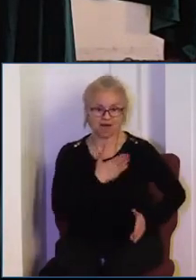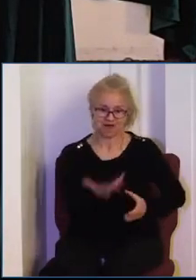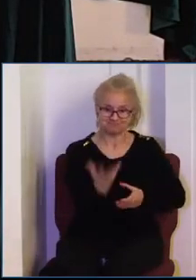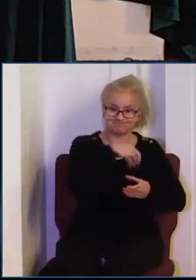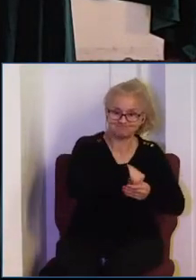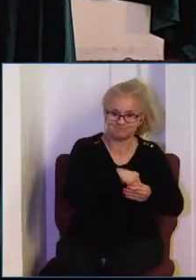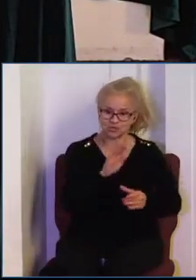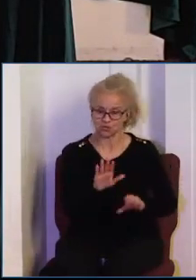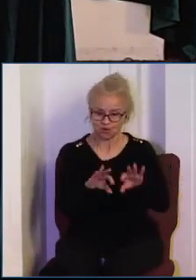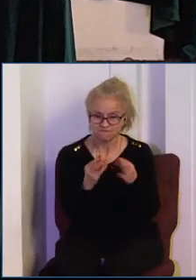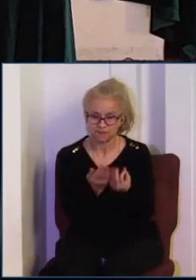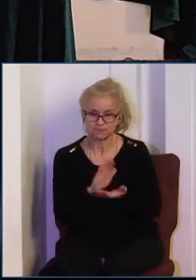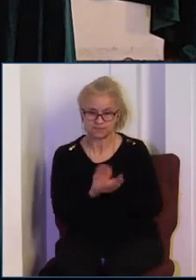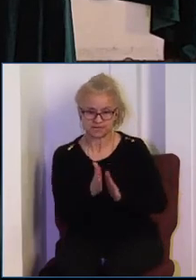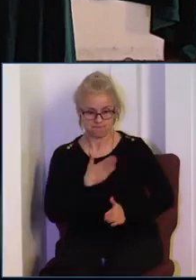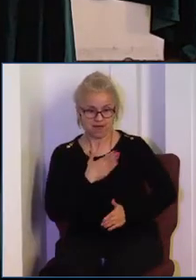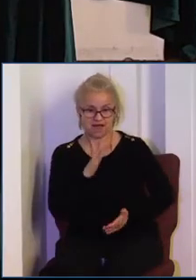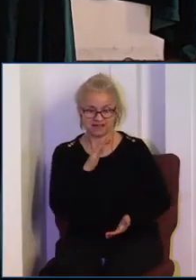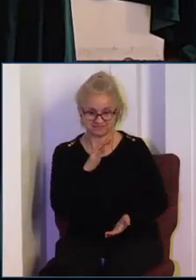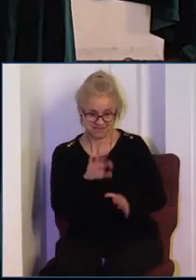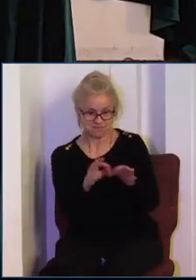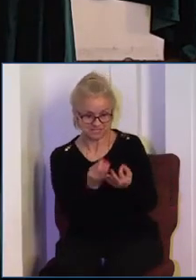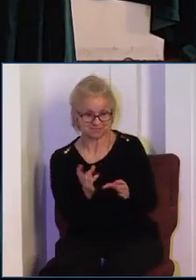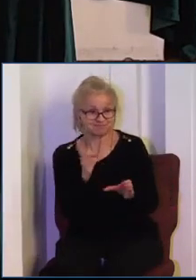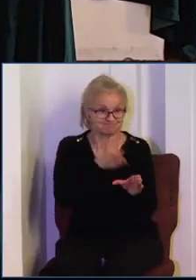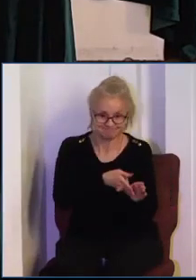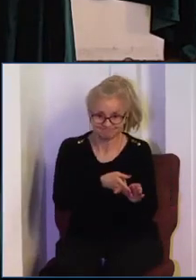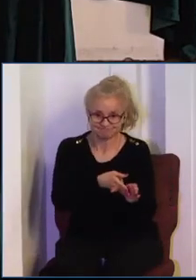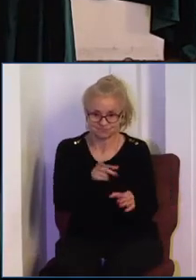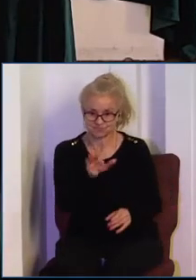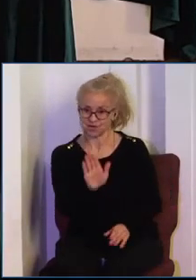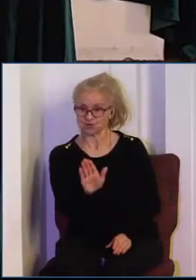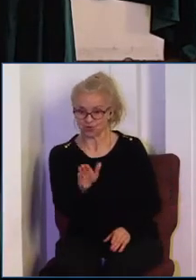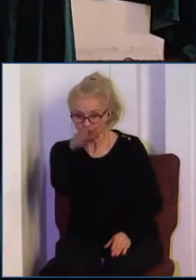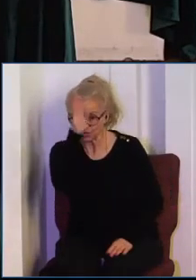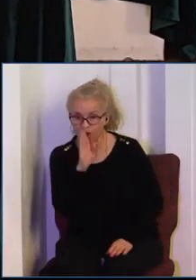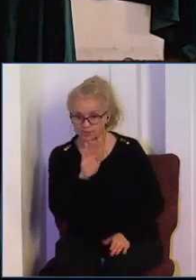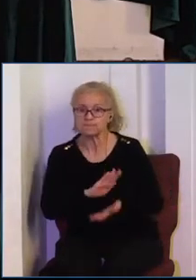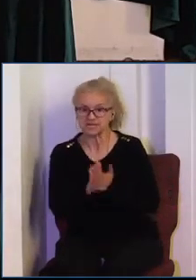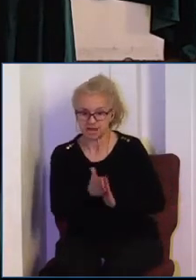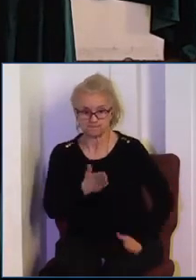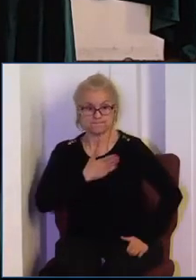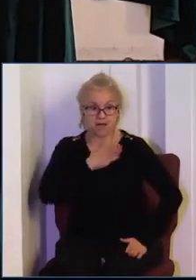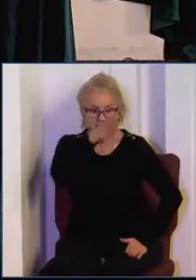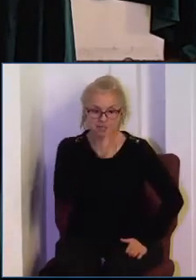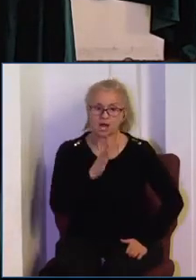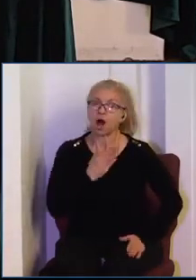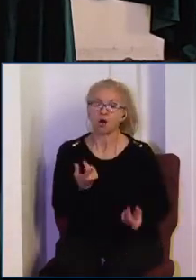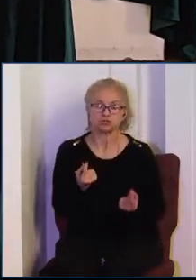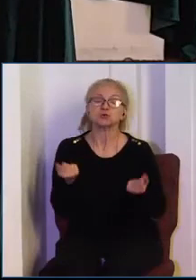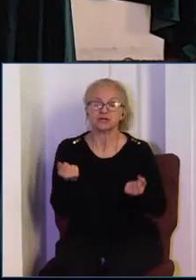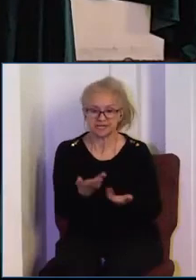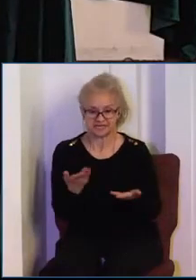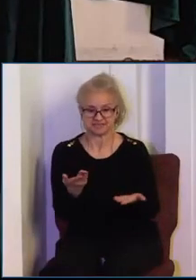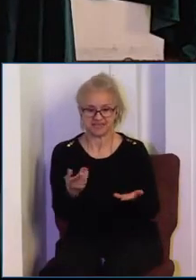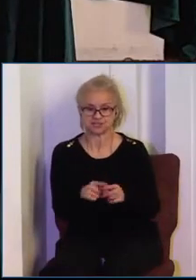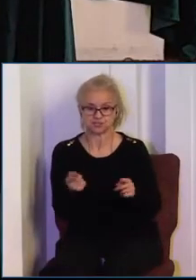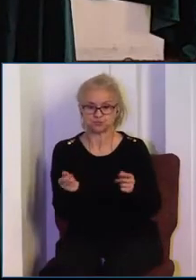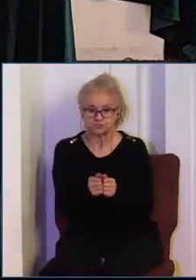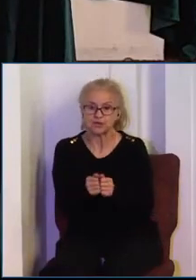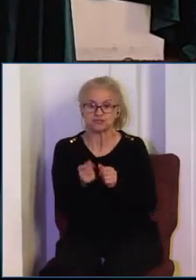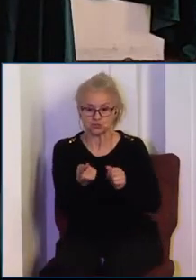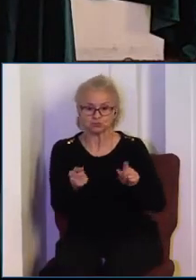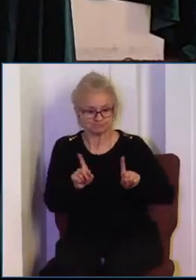Your family's going to become my family. And your God's going to be my God. I'll do anything to be